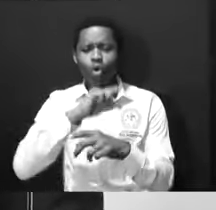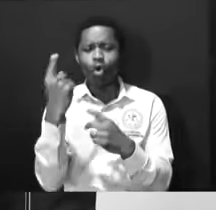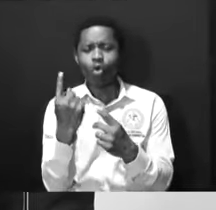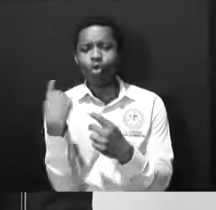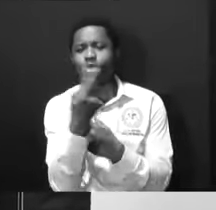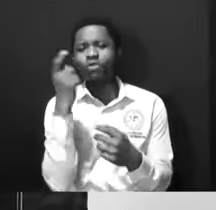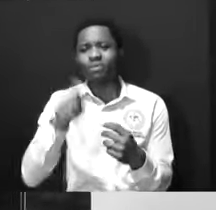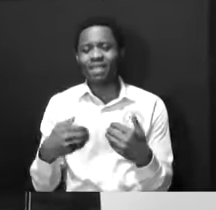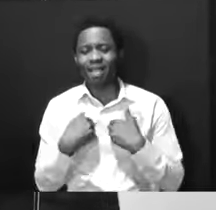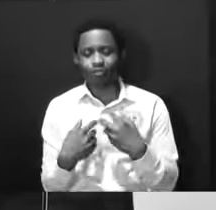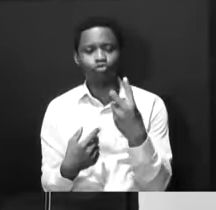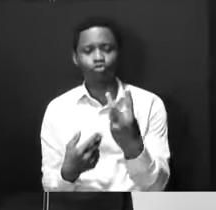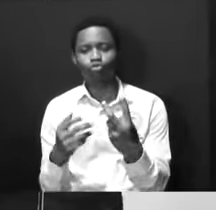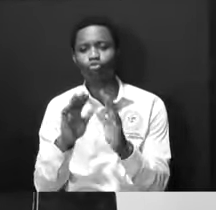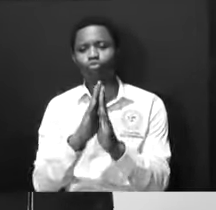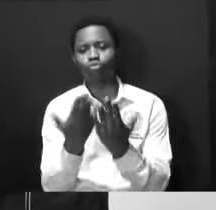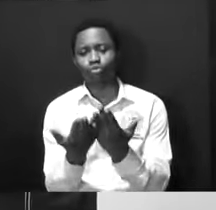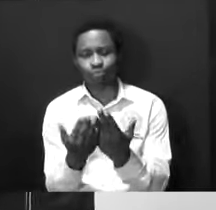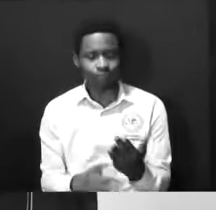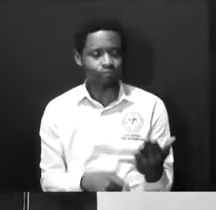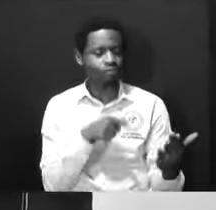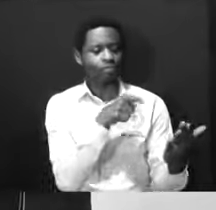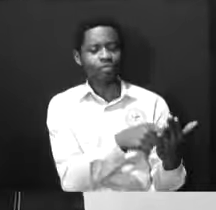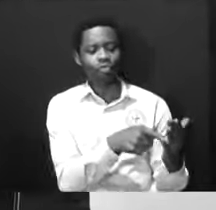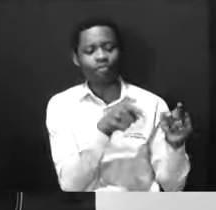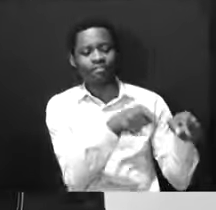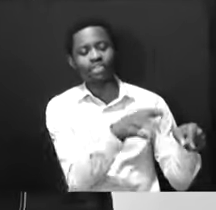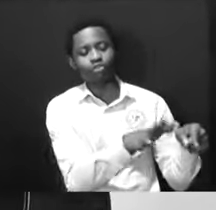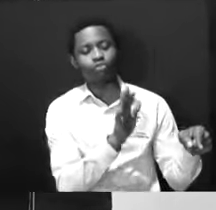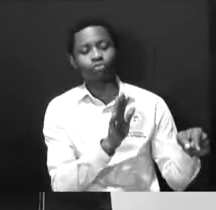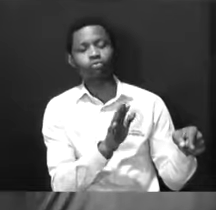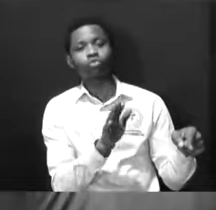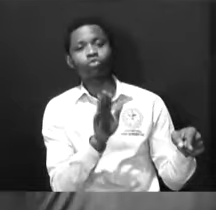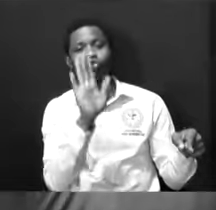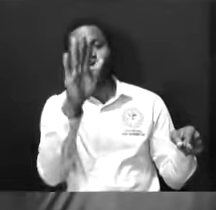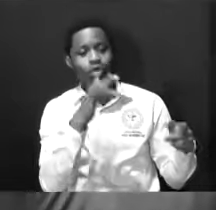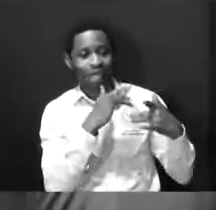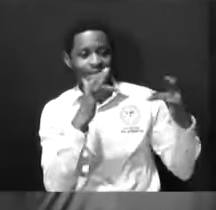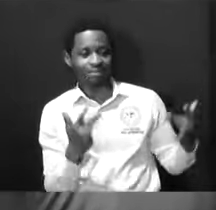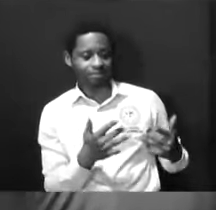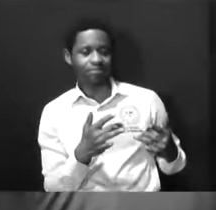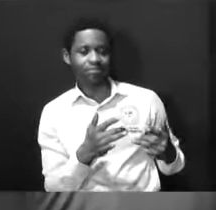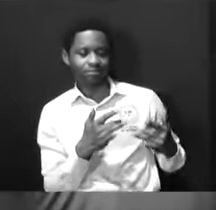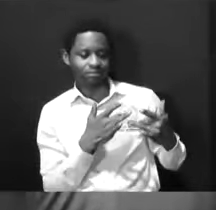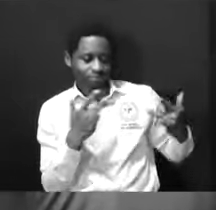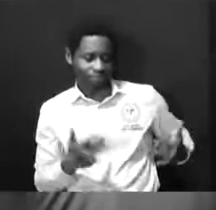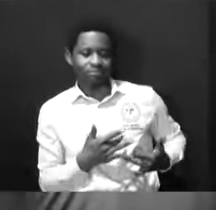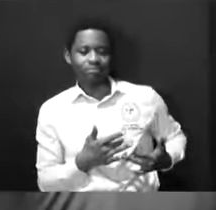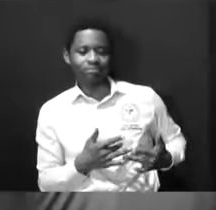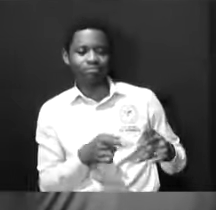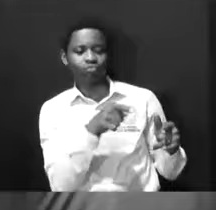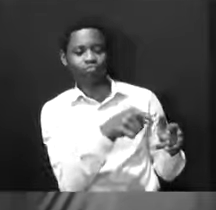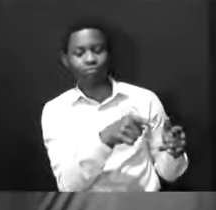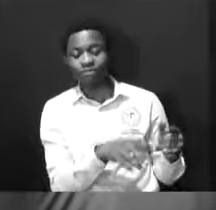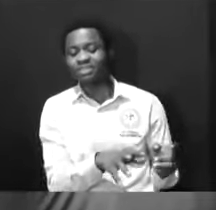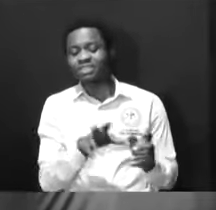The book of your heart and the word of God. Imagine the same way when you are listening to the